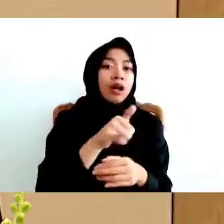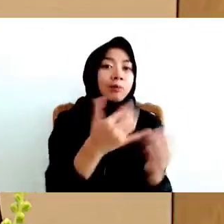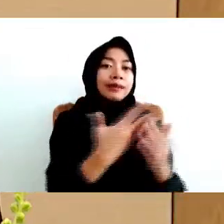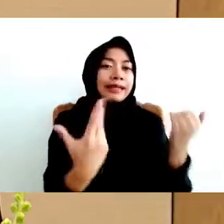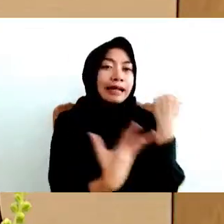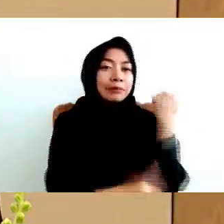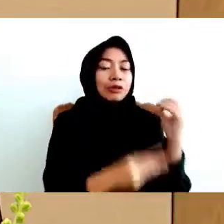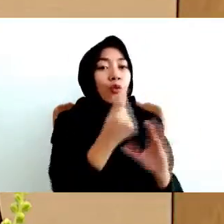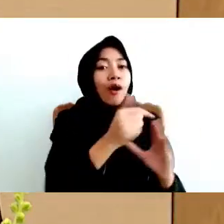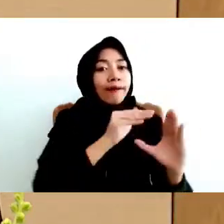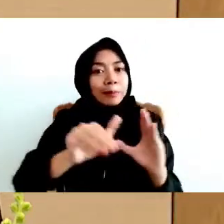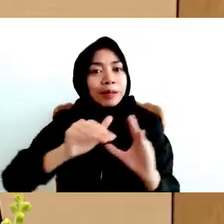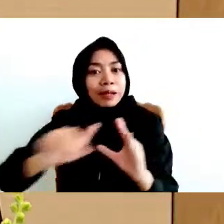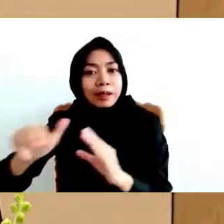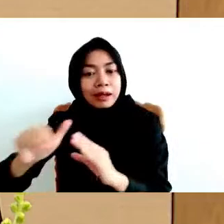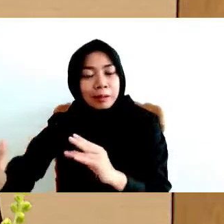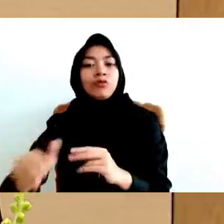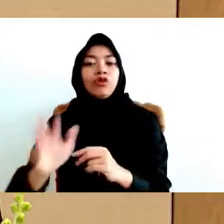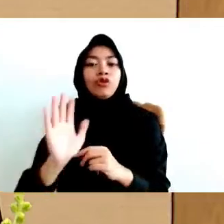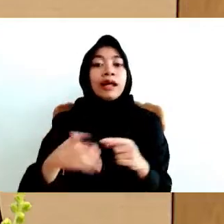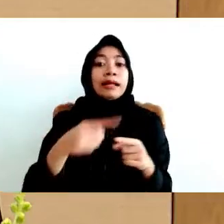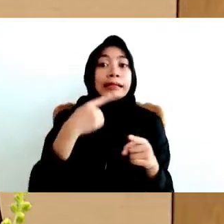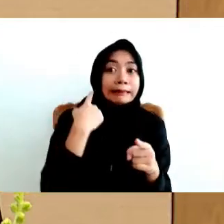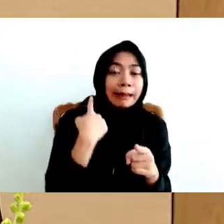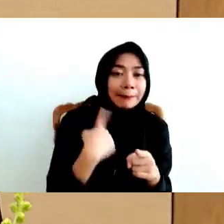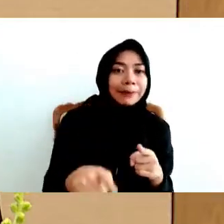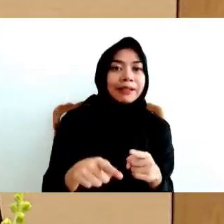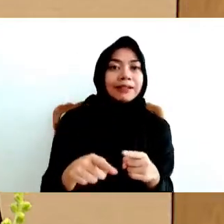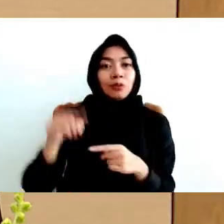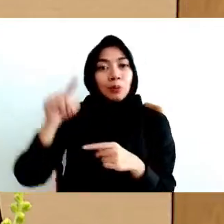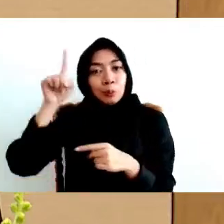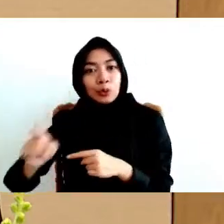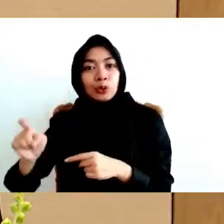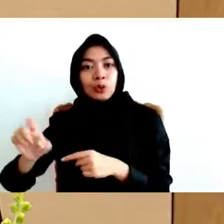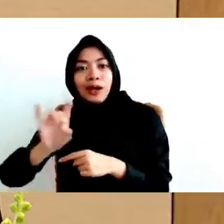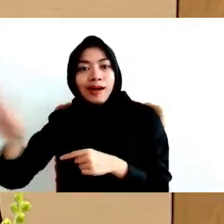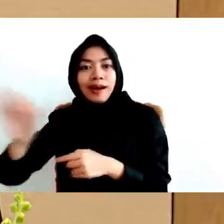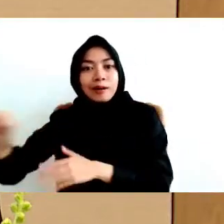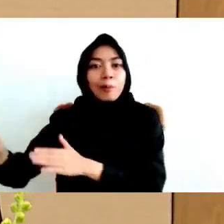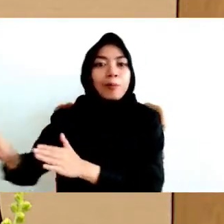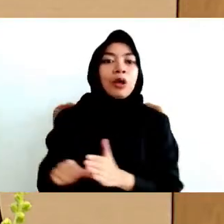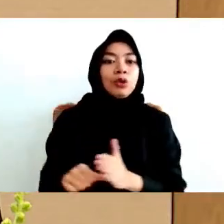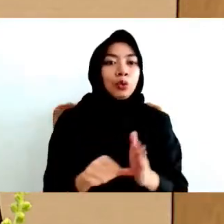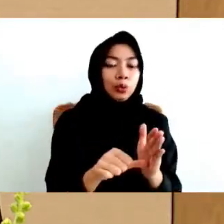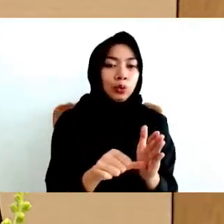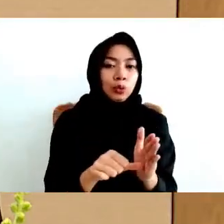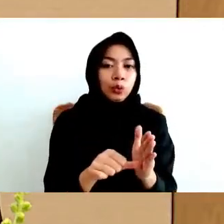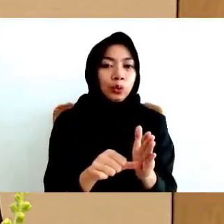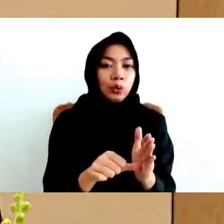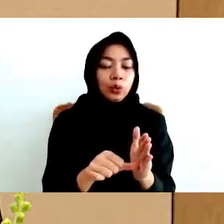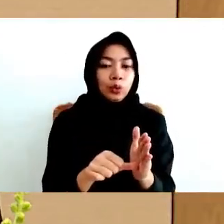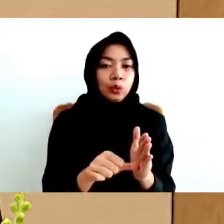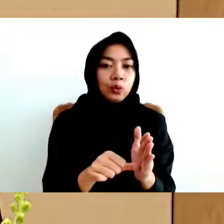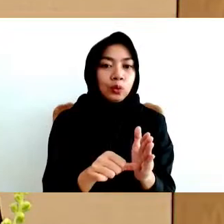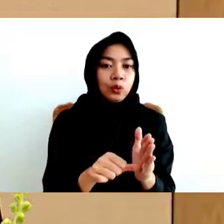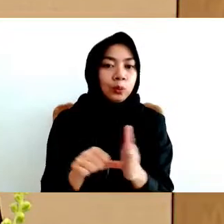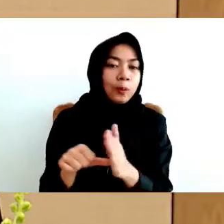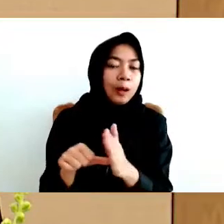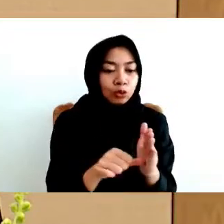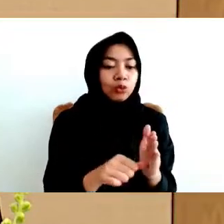accompanying intervention that also address the other